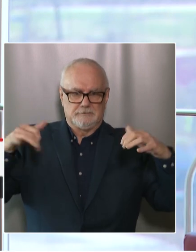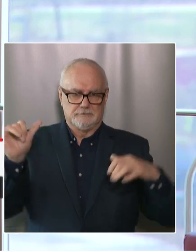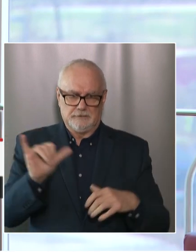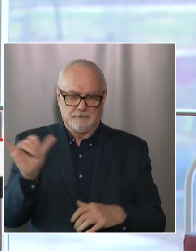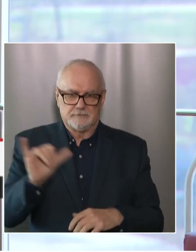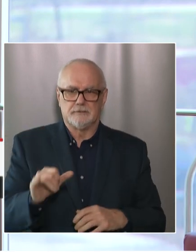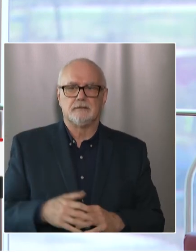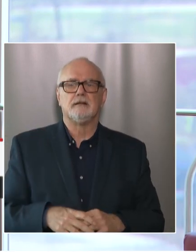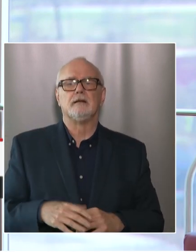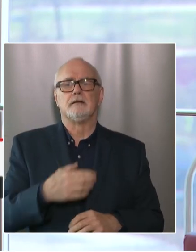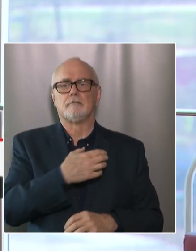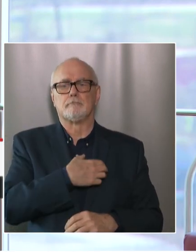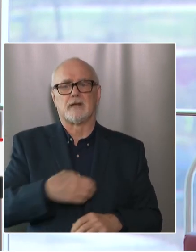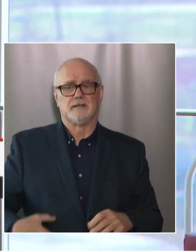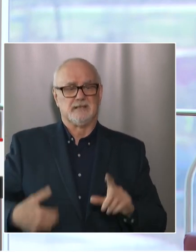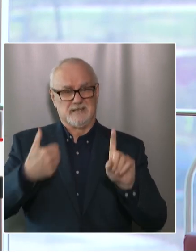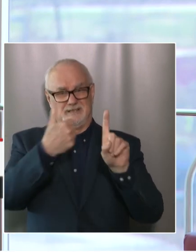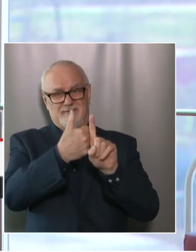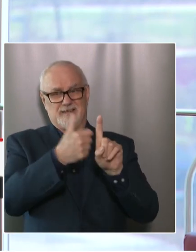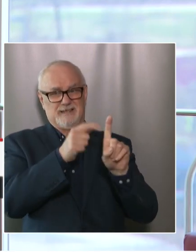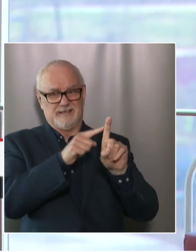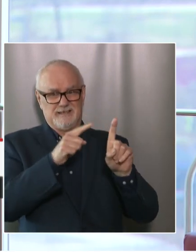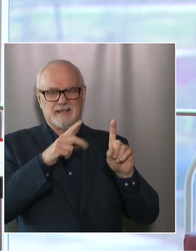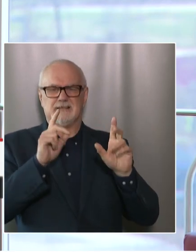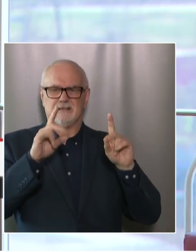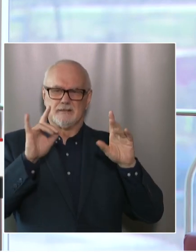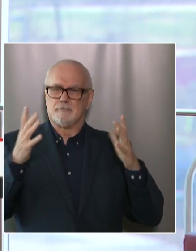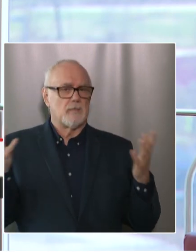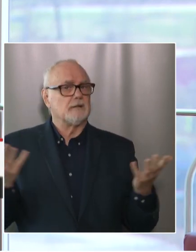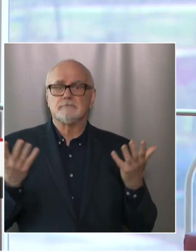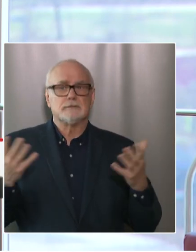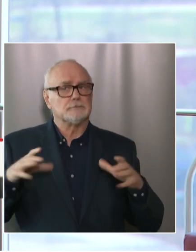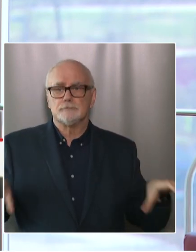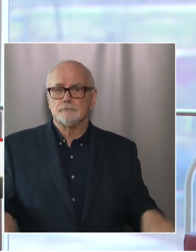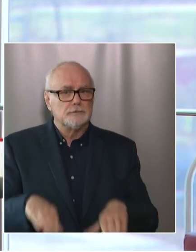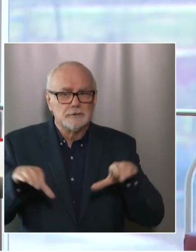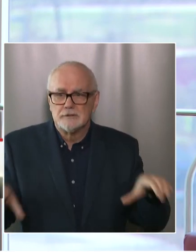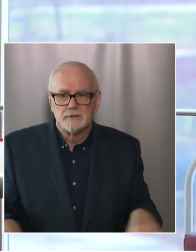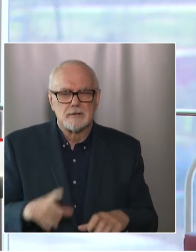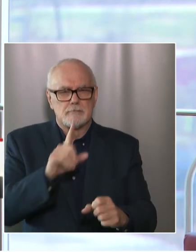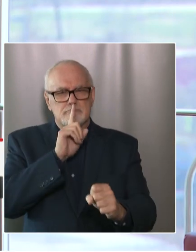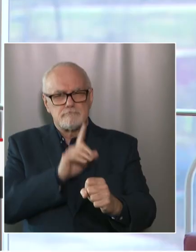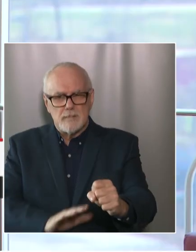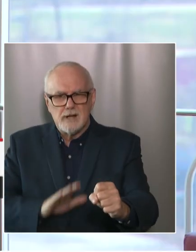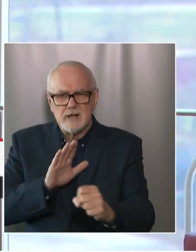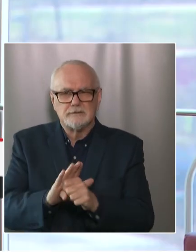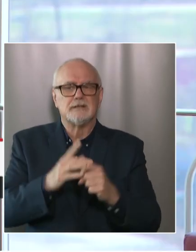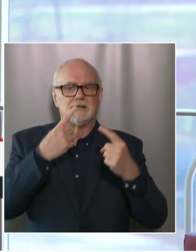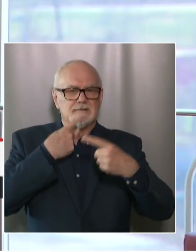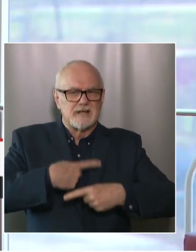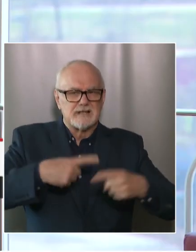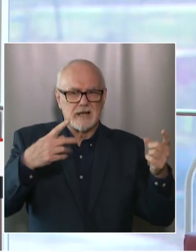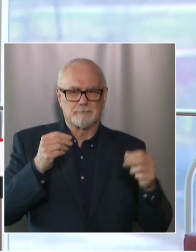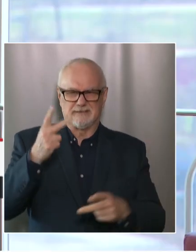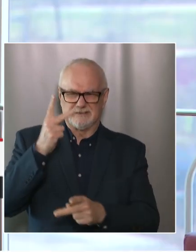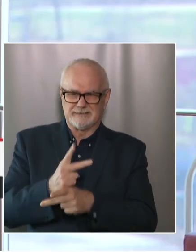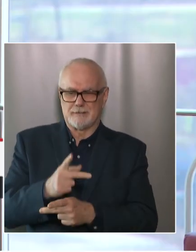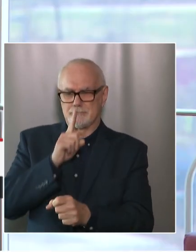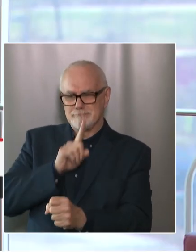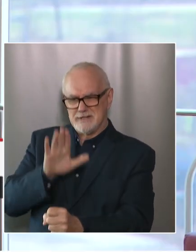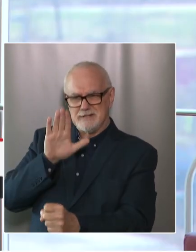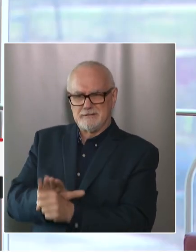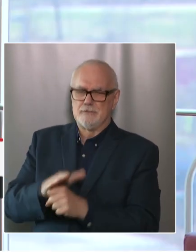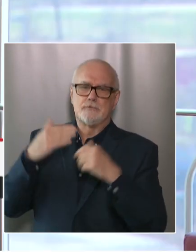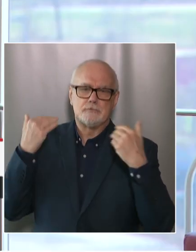would. And she likes to use the phrase promises made and promises kept. And we are not only focusing